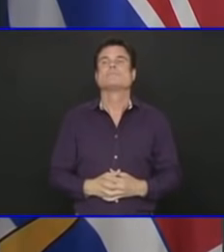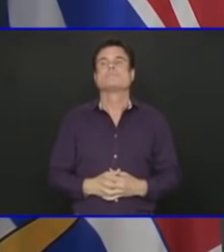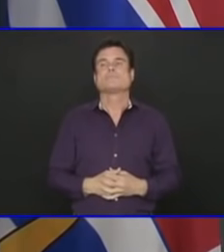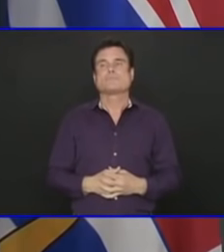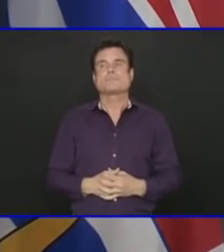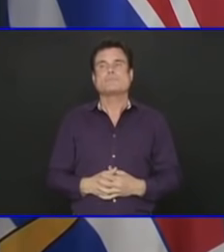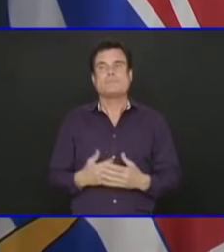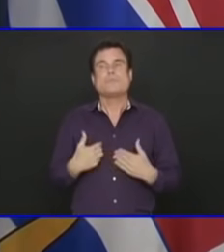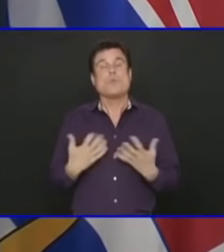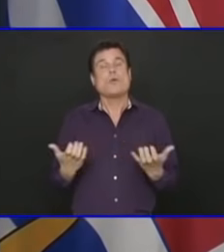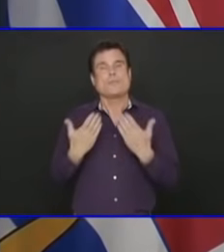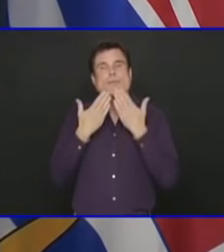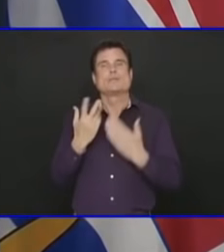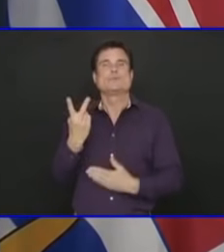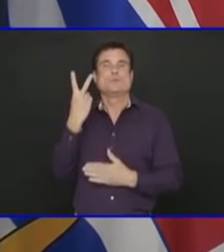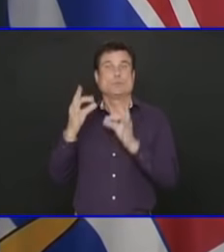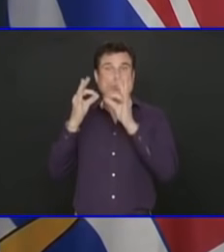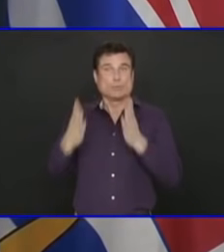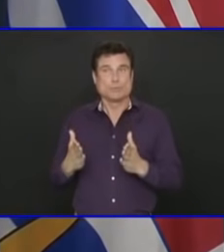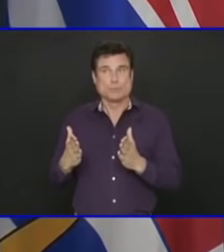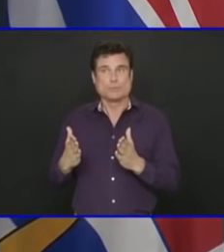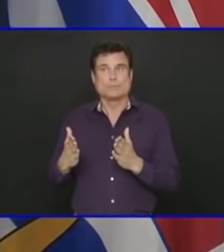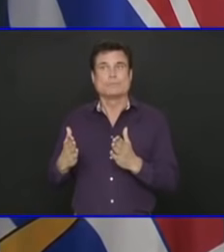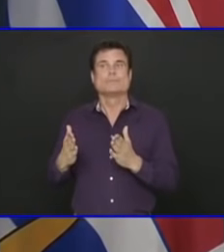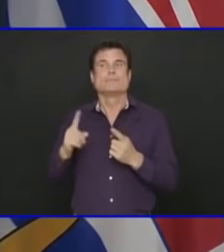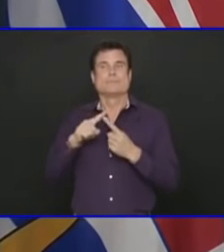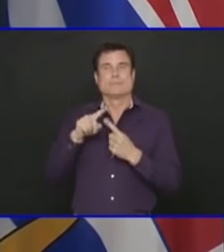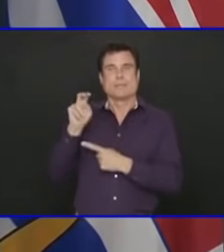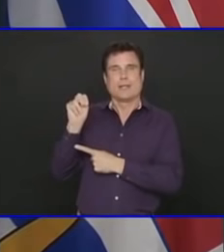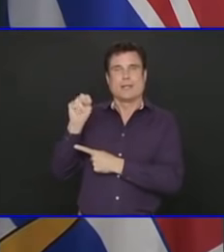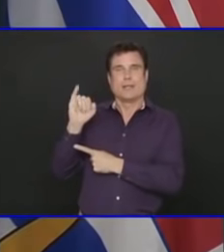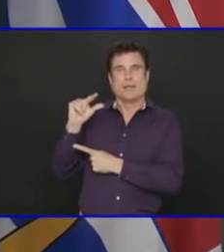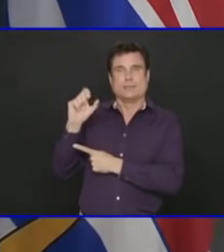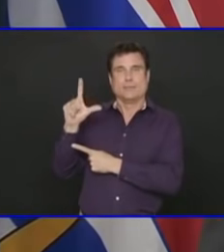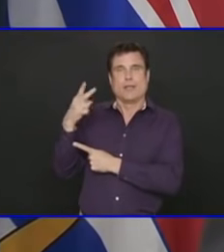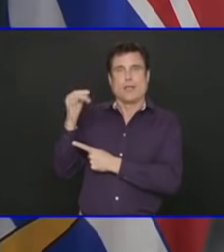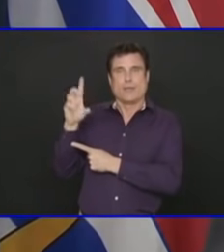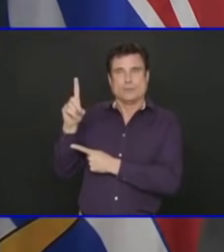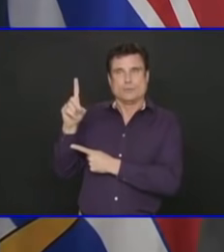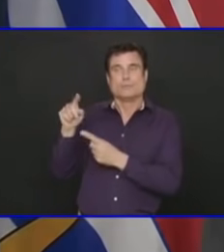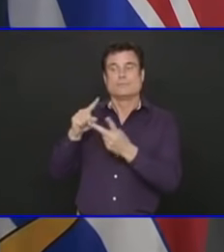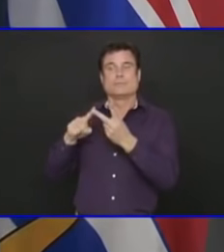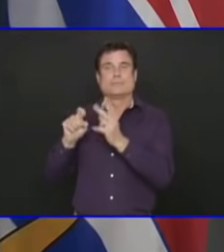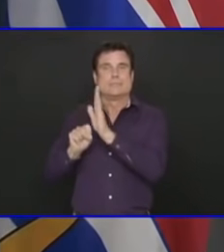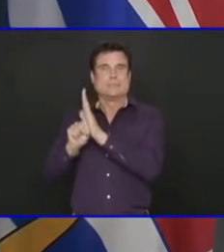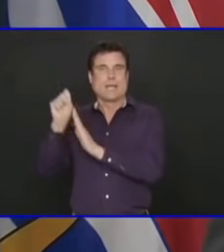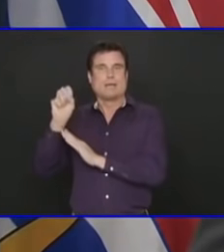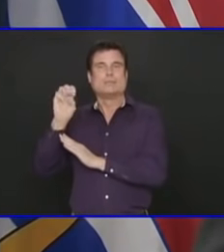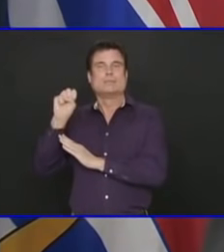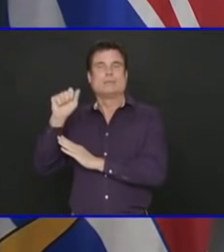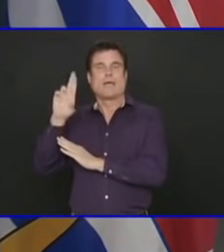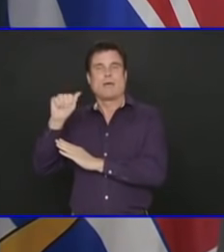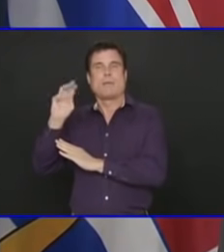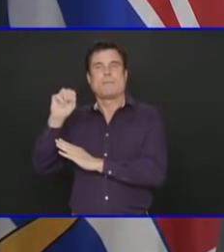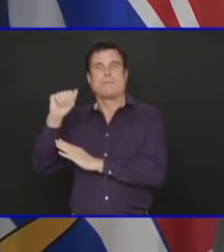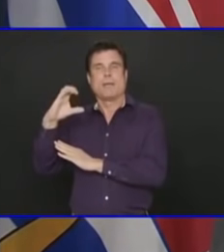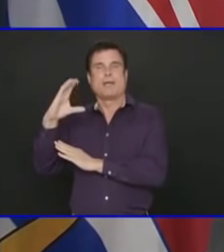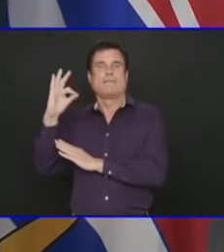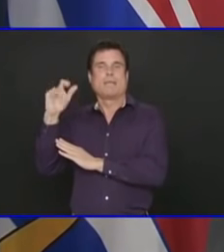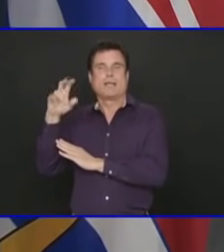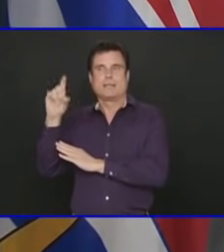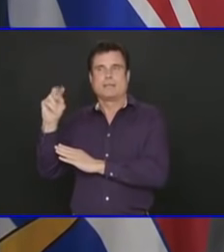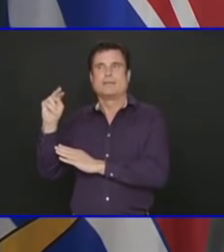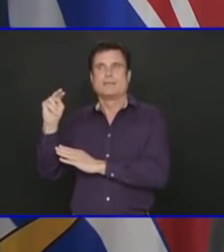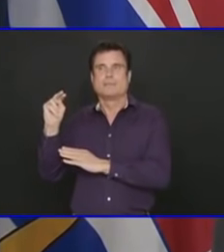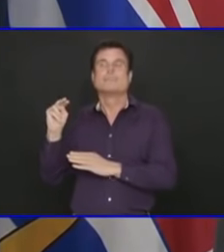involved, Scott Jeffrey, Jennifer Ferris, Nicole Pedno, Tyler Churchman, Jessica Seigers, Susie, Piper, and Christy were the managers that